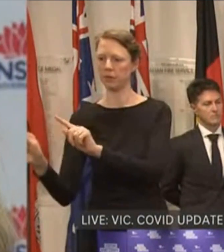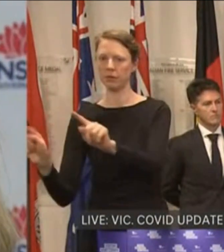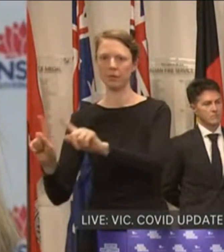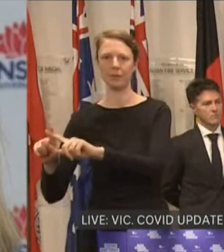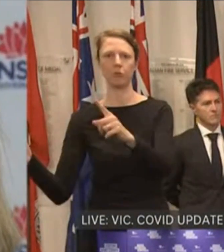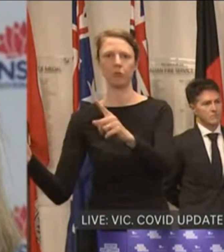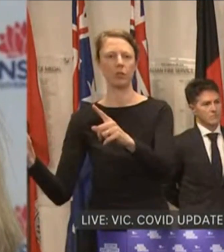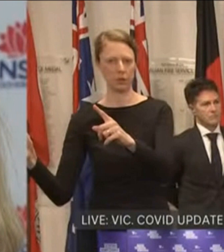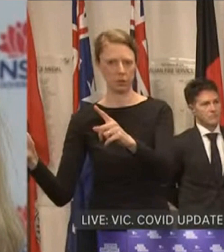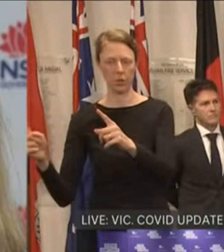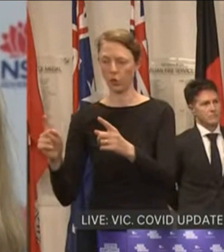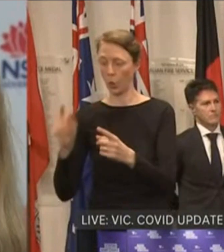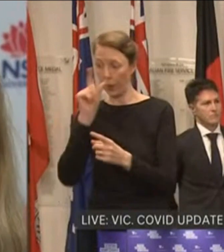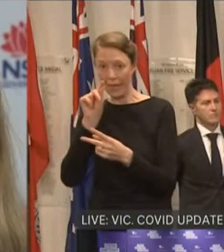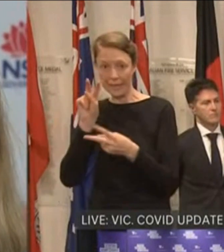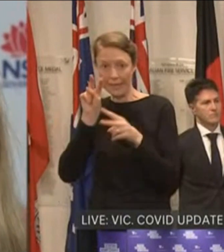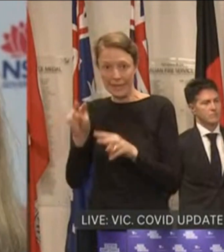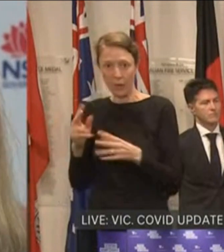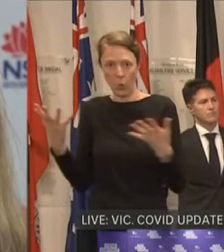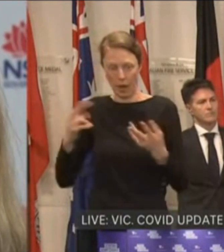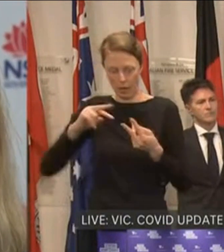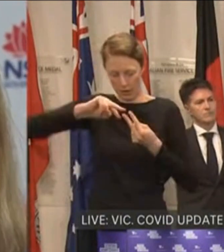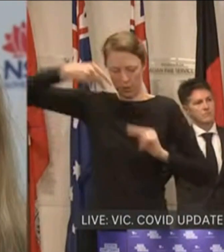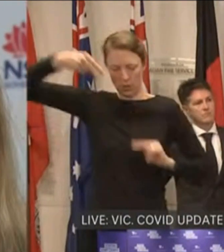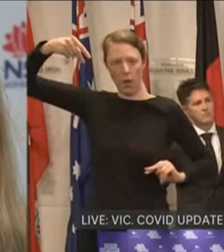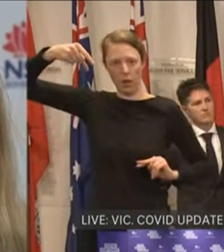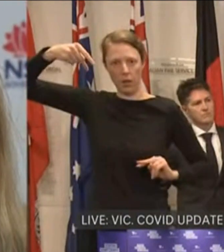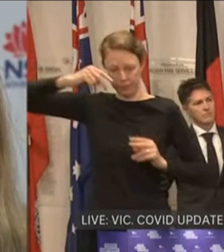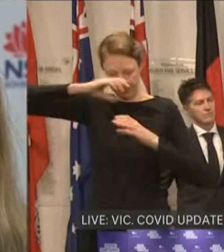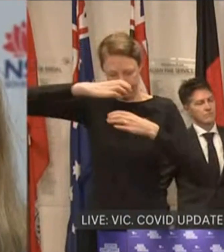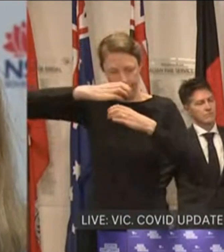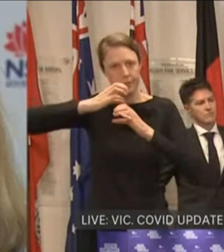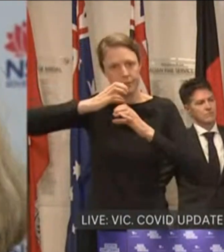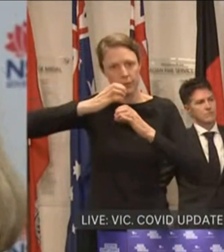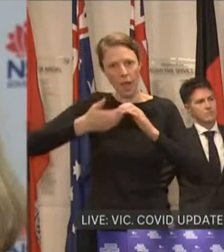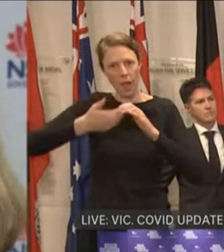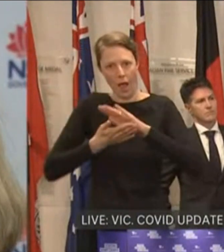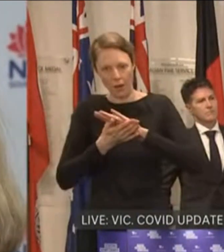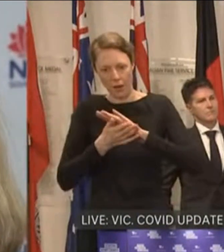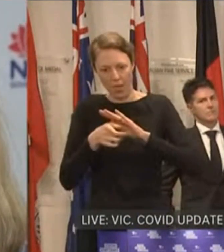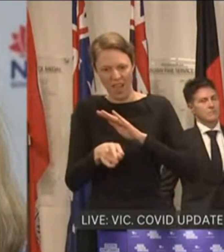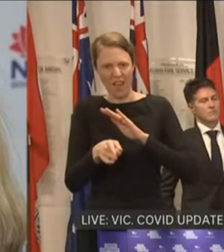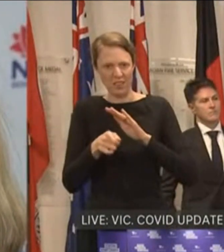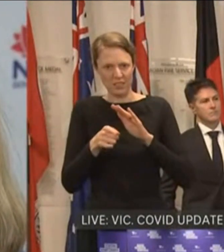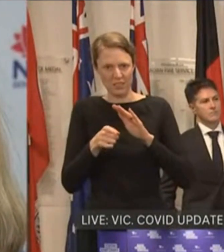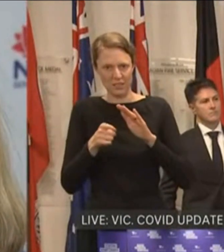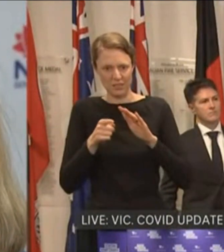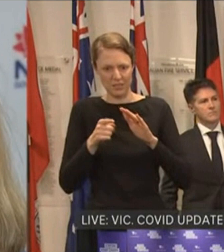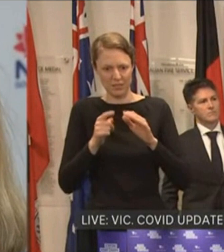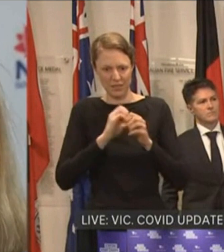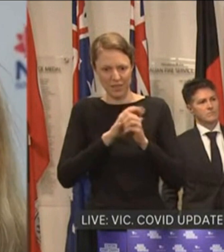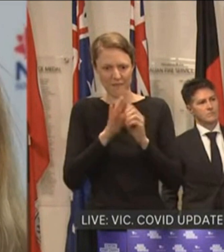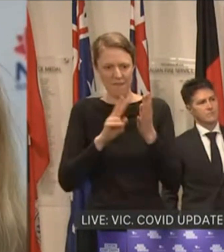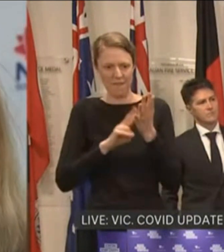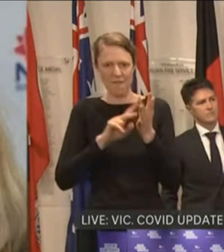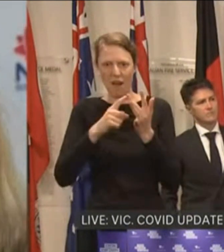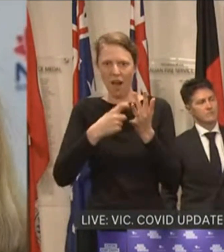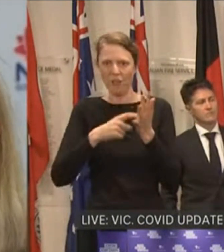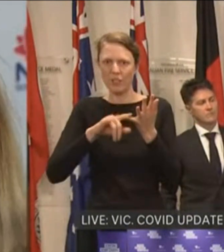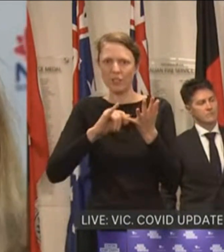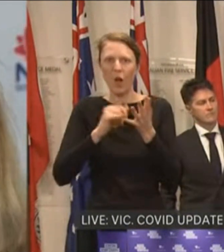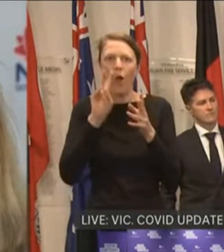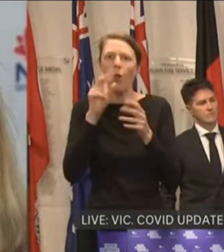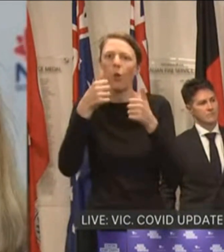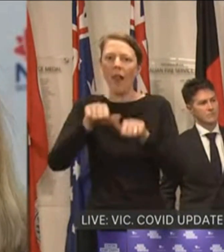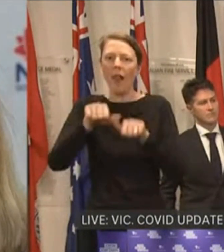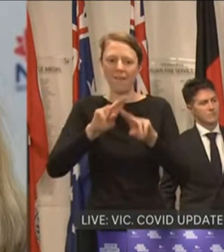Sydney? Or are these cases all the same strain and therefore representing the same source of introduction? And then we can be confident that we're